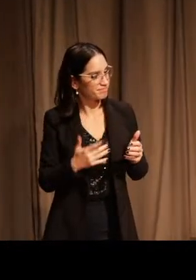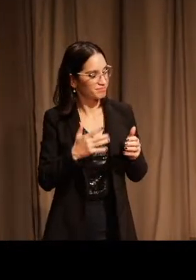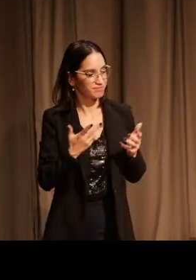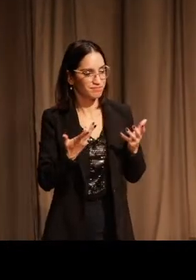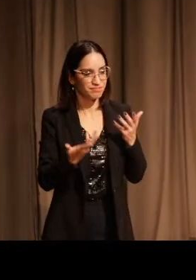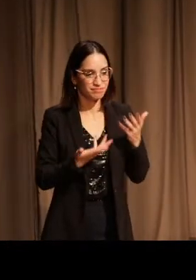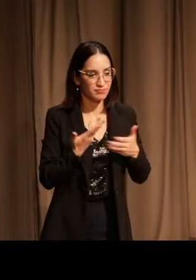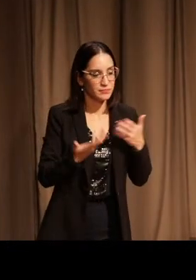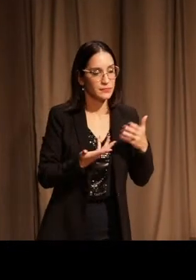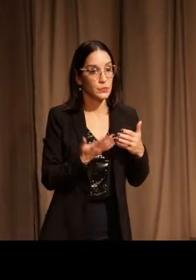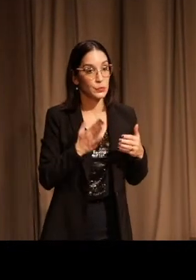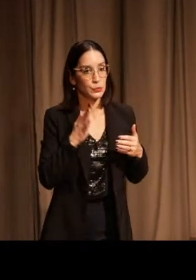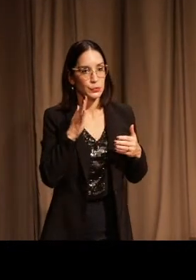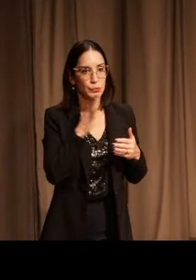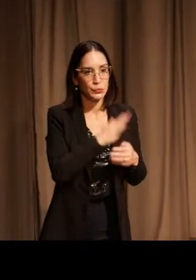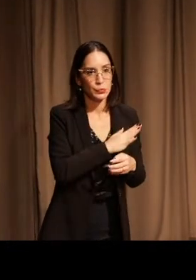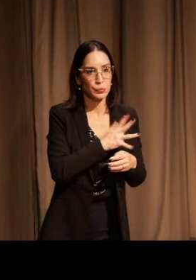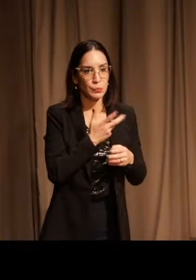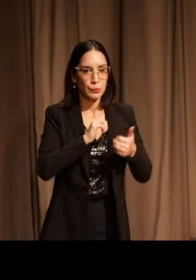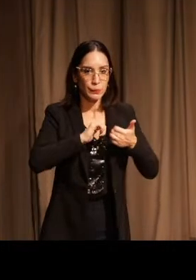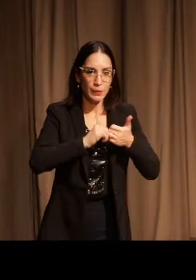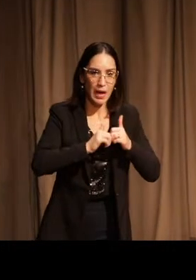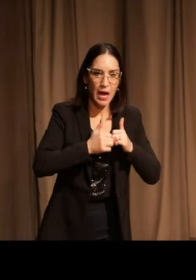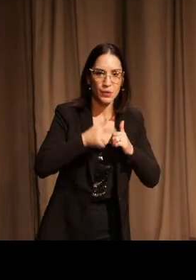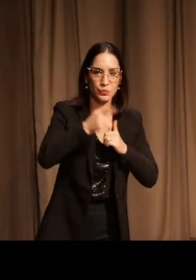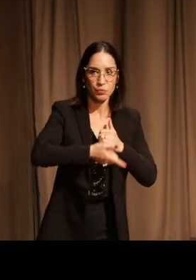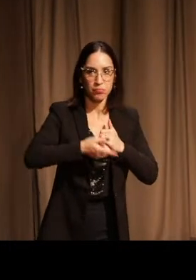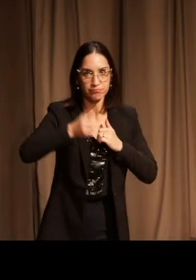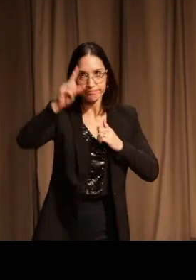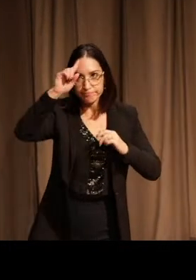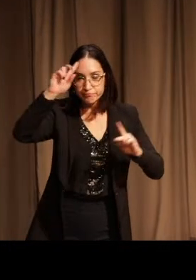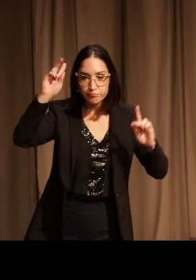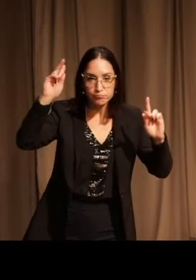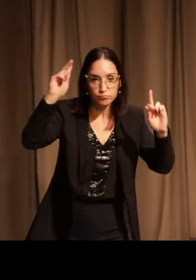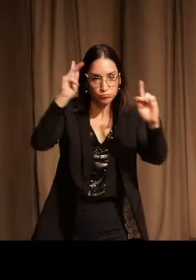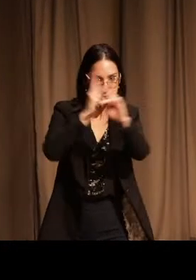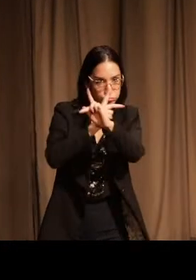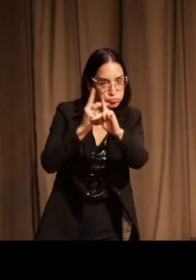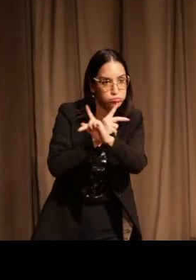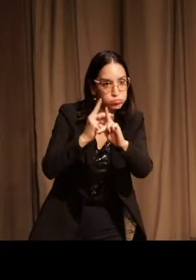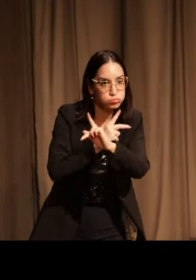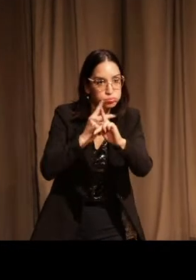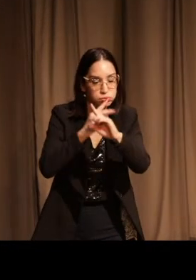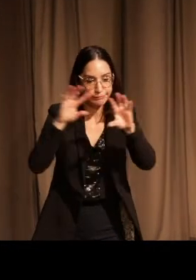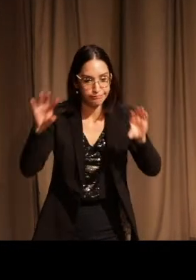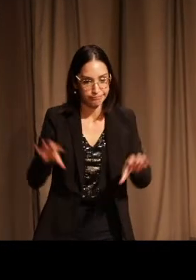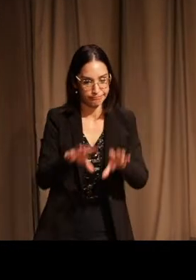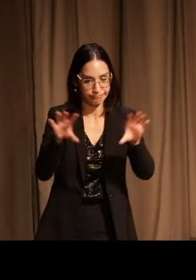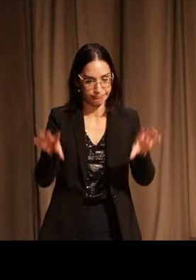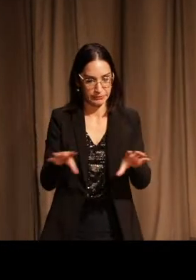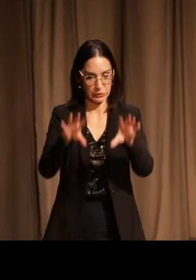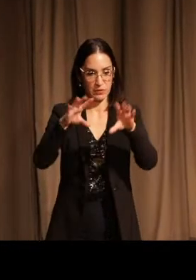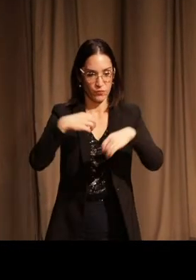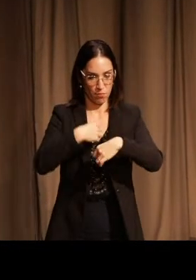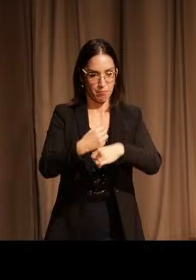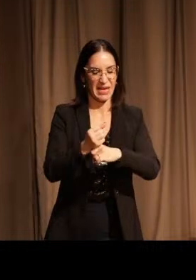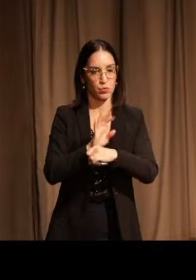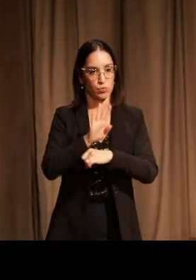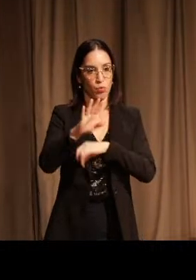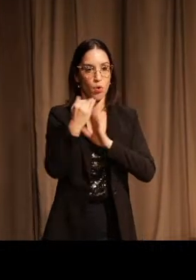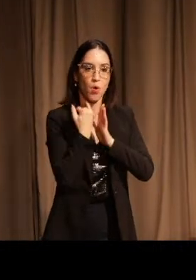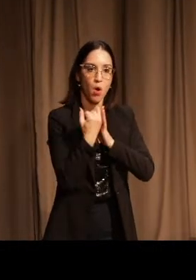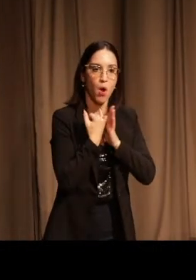how do you work yourself into the works, and why do you, how do you see the importance